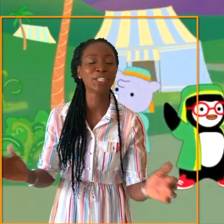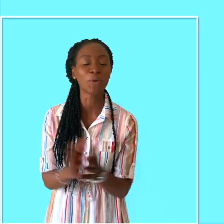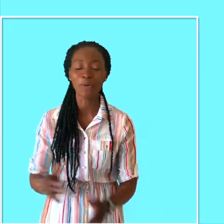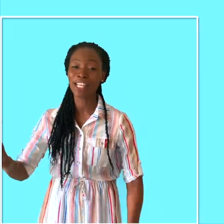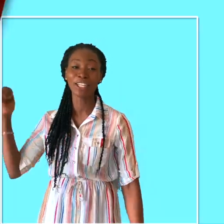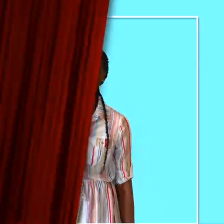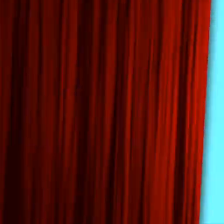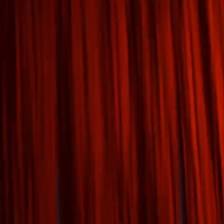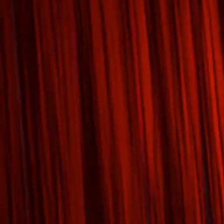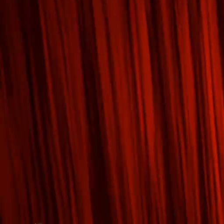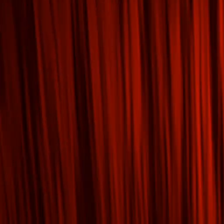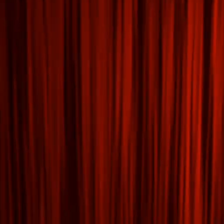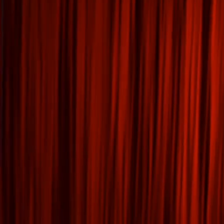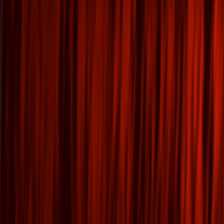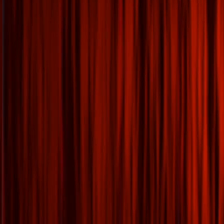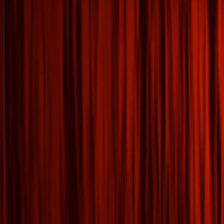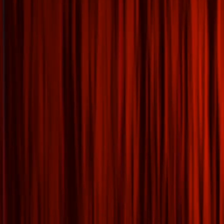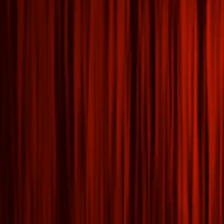and let's continue to praise the Lord. Your